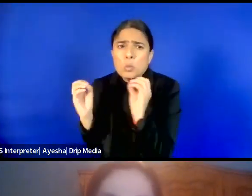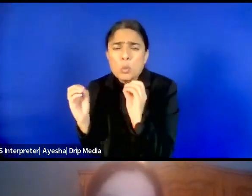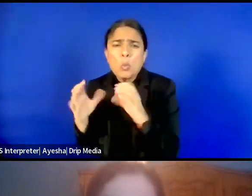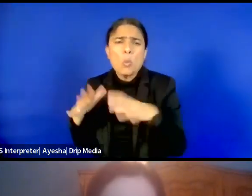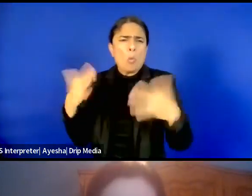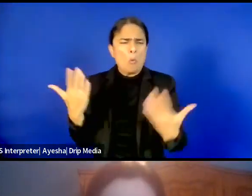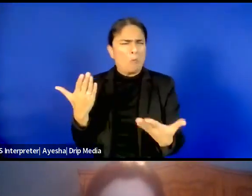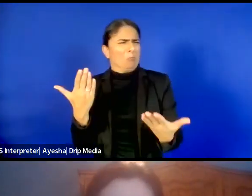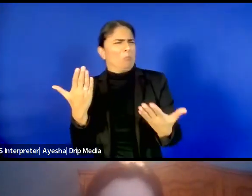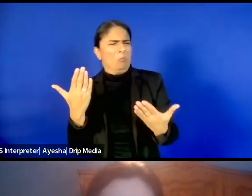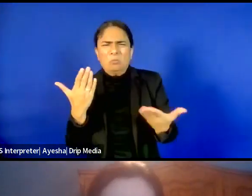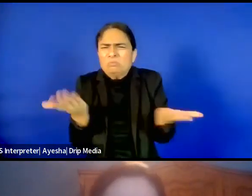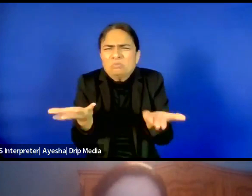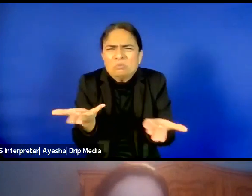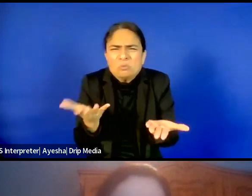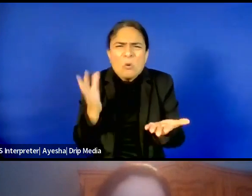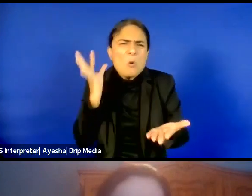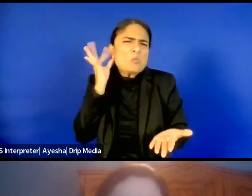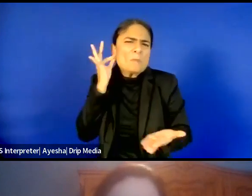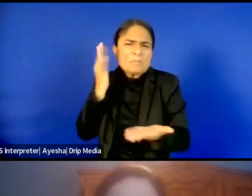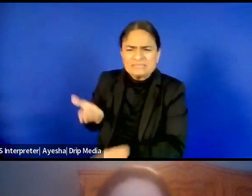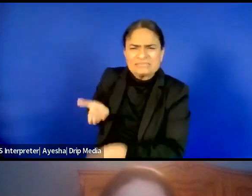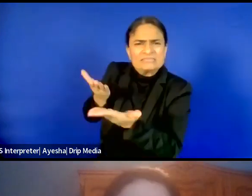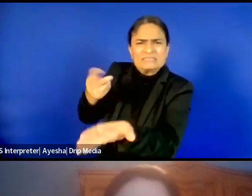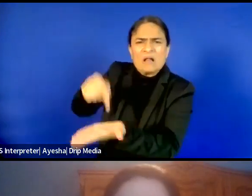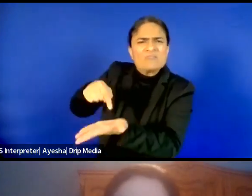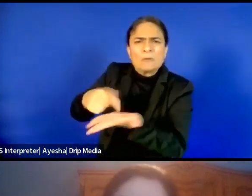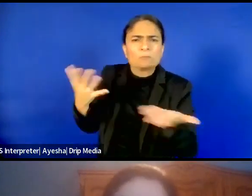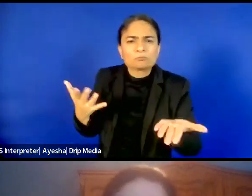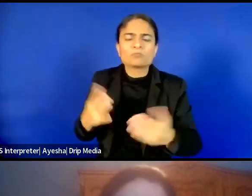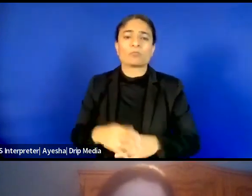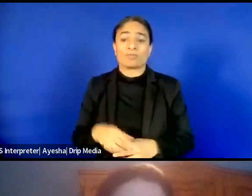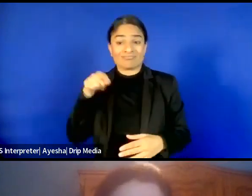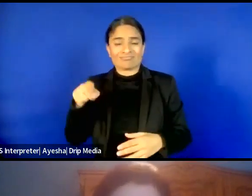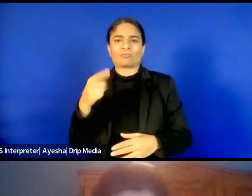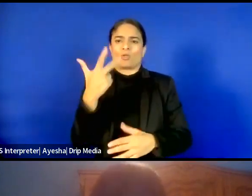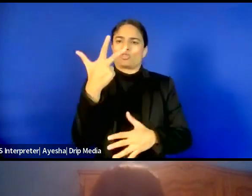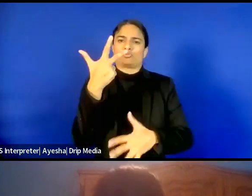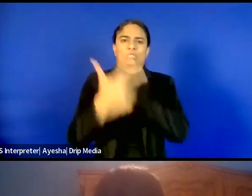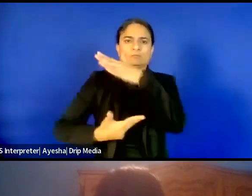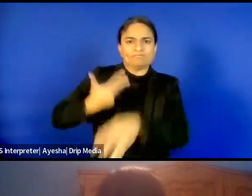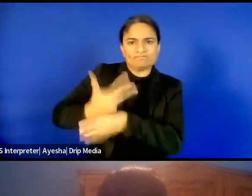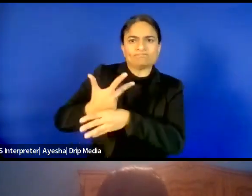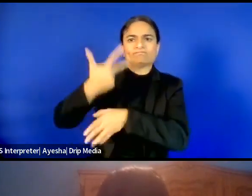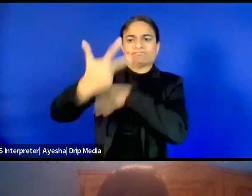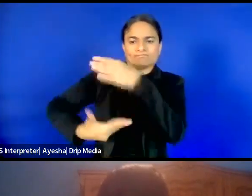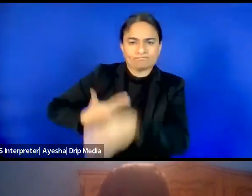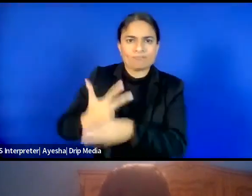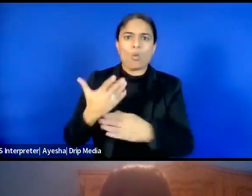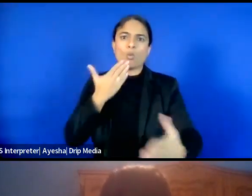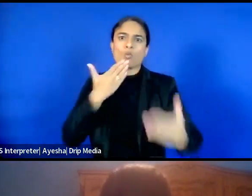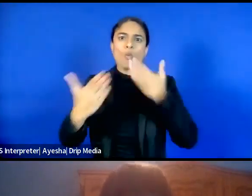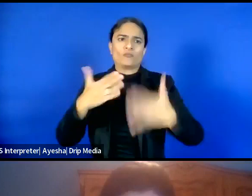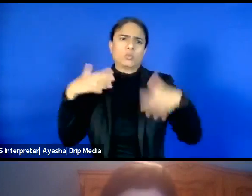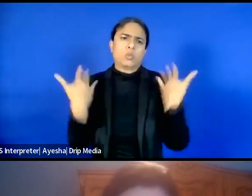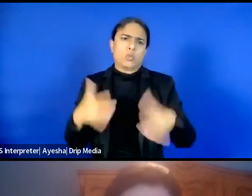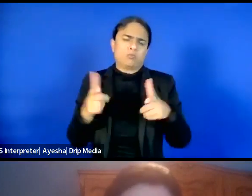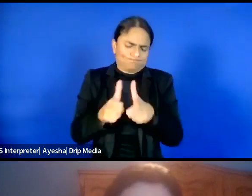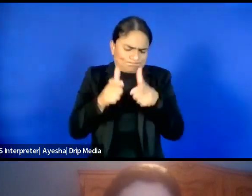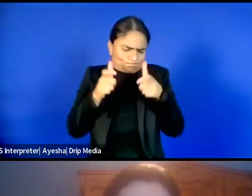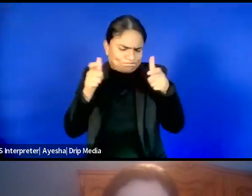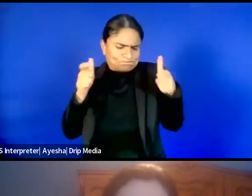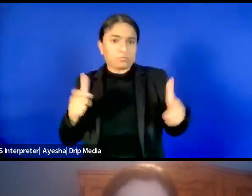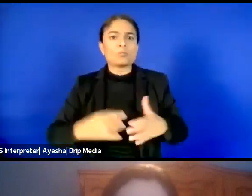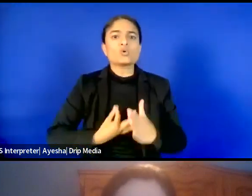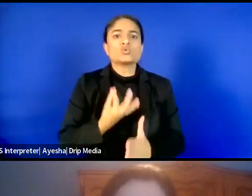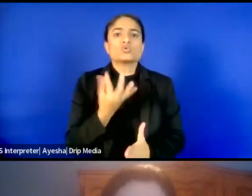conference that is one of the largest convenings for gender equality and the health and rights of girls and women globally. The